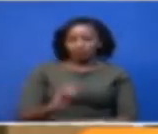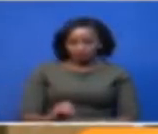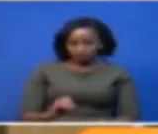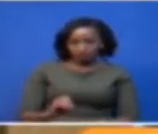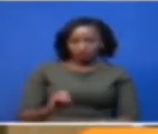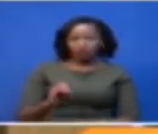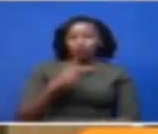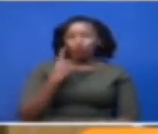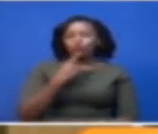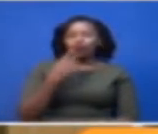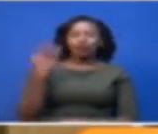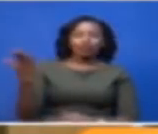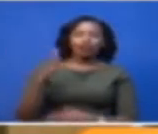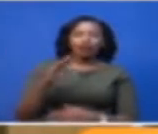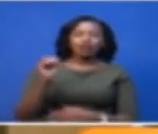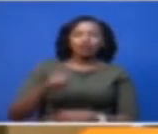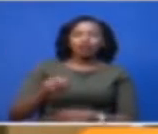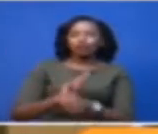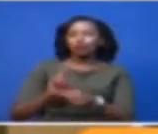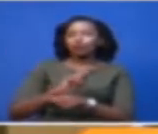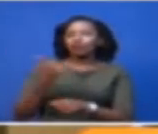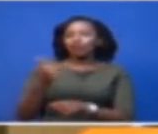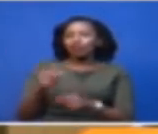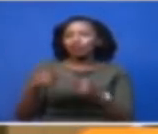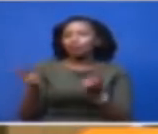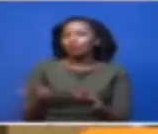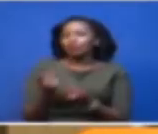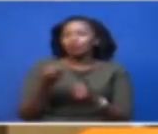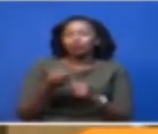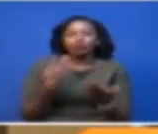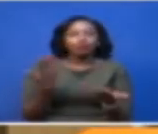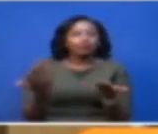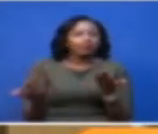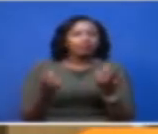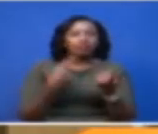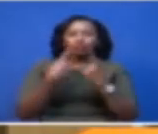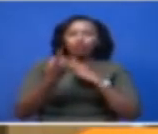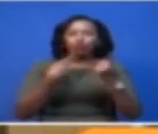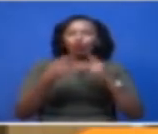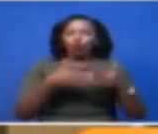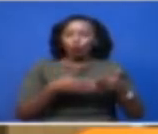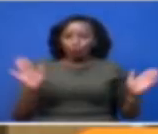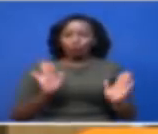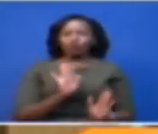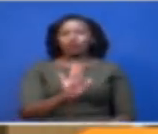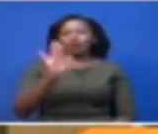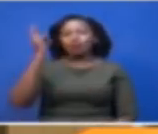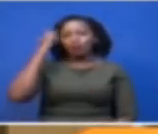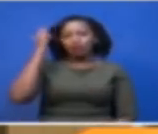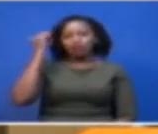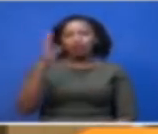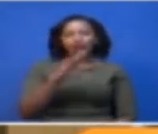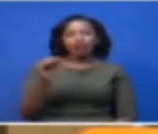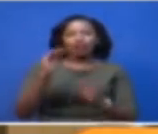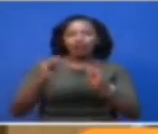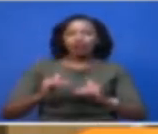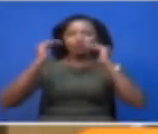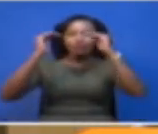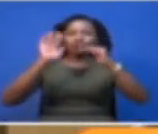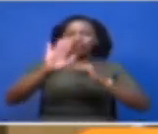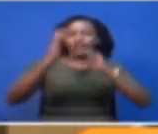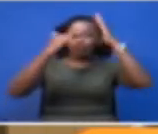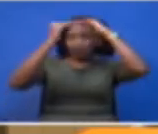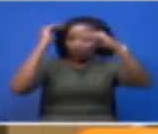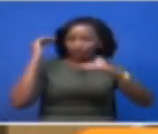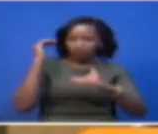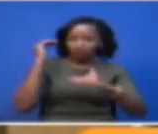or to even use the spaces to you know, speak their mind, use it to, you know, advance their careers and so on, because it